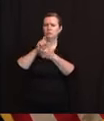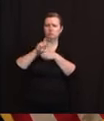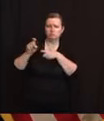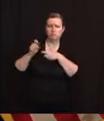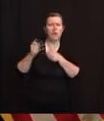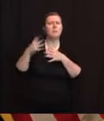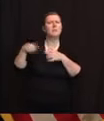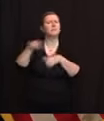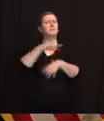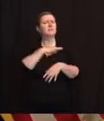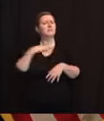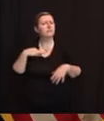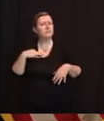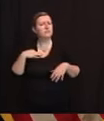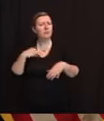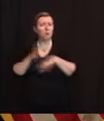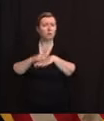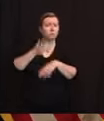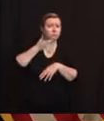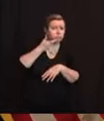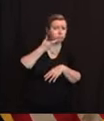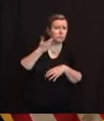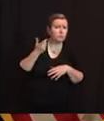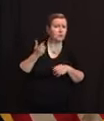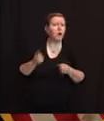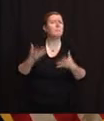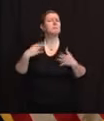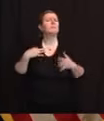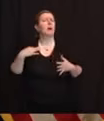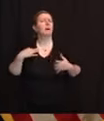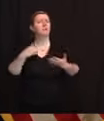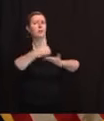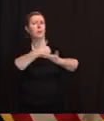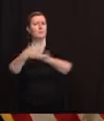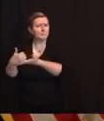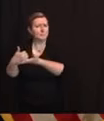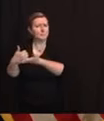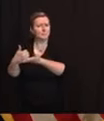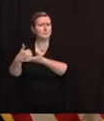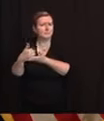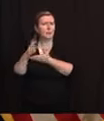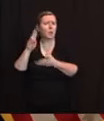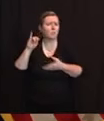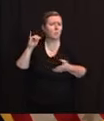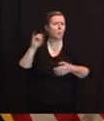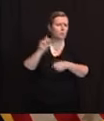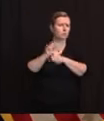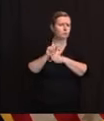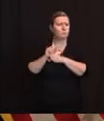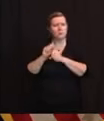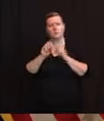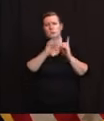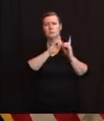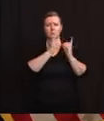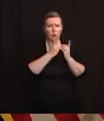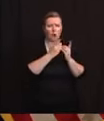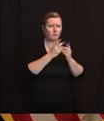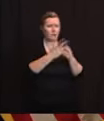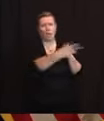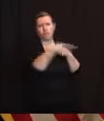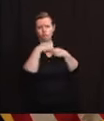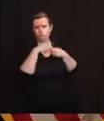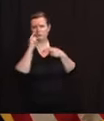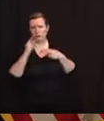taking calls? And how many have volunteered to help with unemployment so far from other divisions? Okay. Thank you. Thank you.